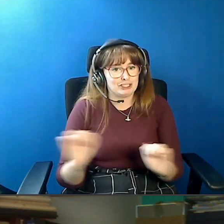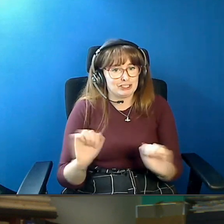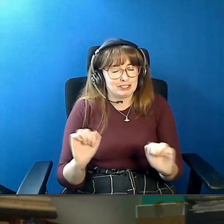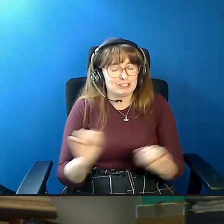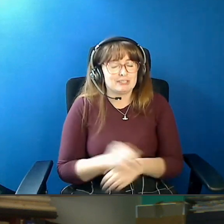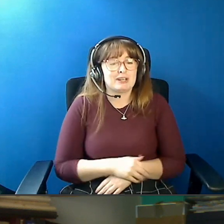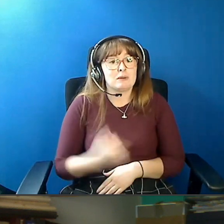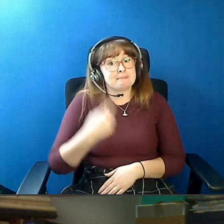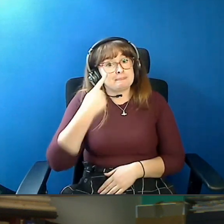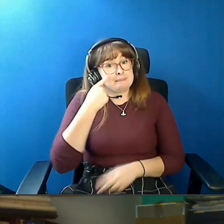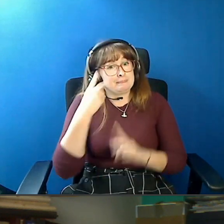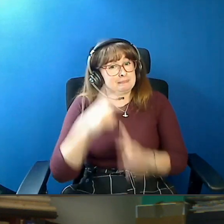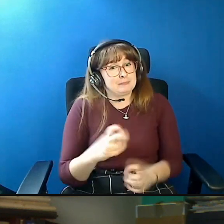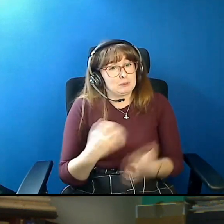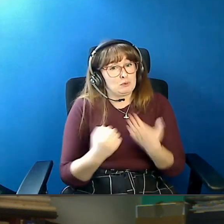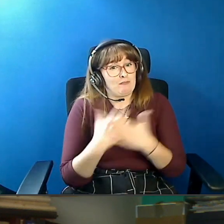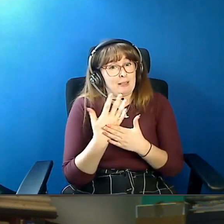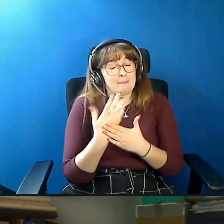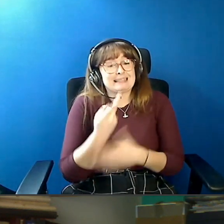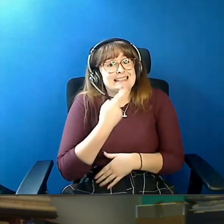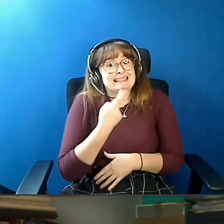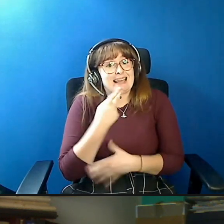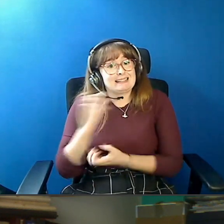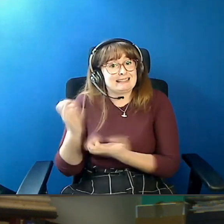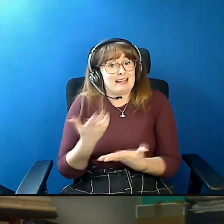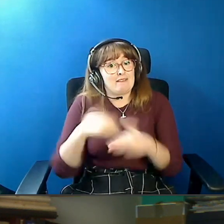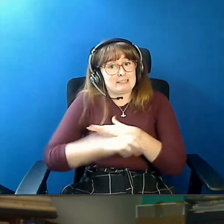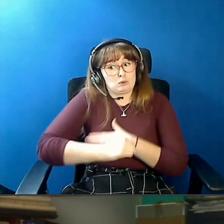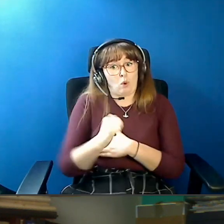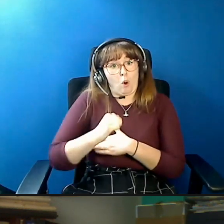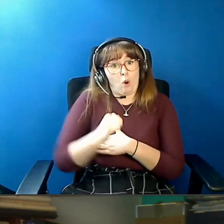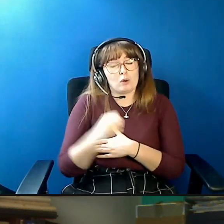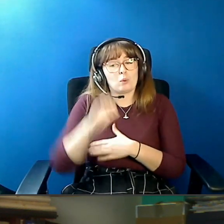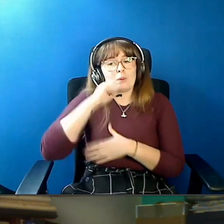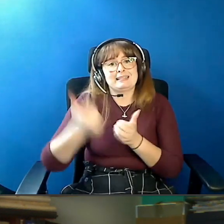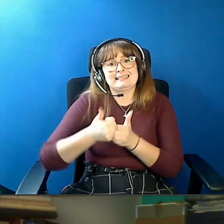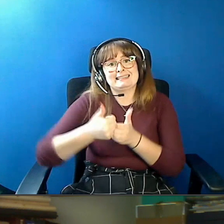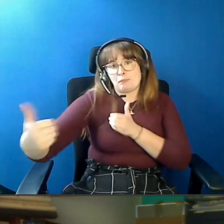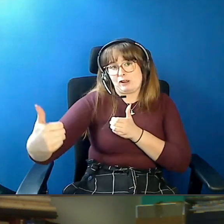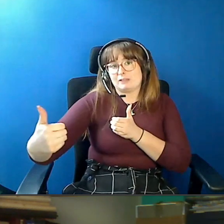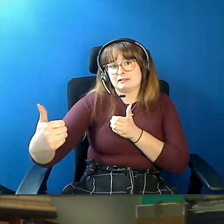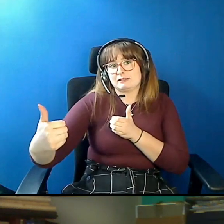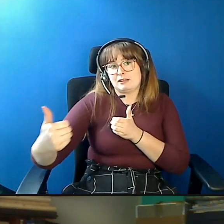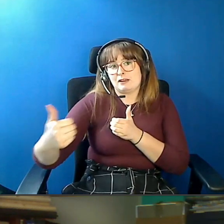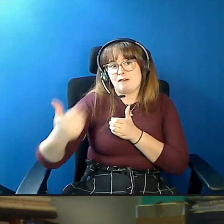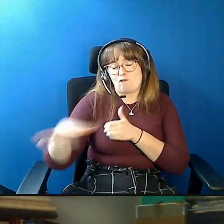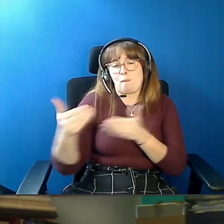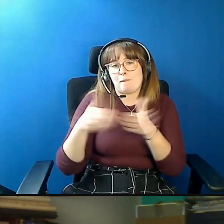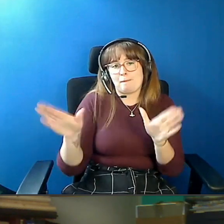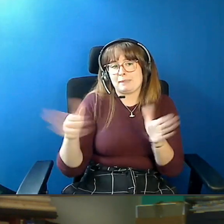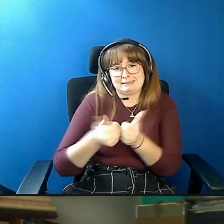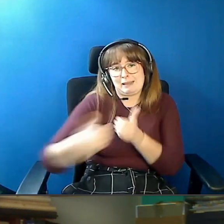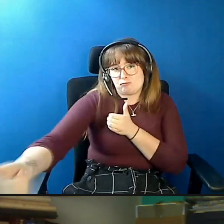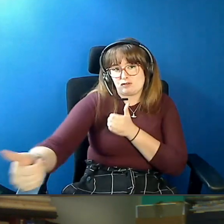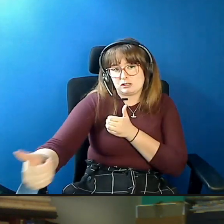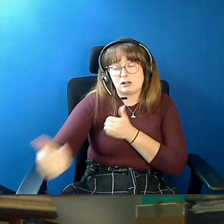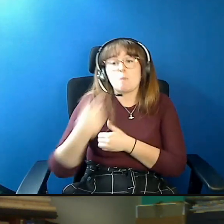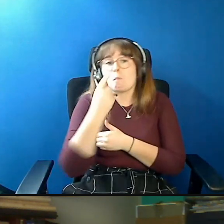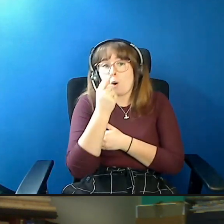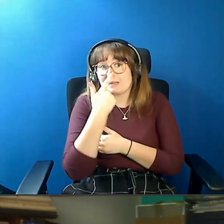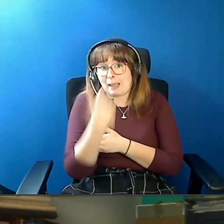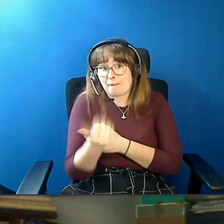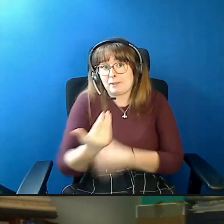developing kind of a secondary service in Scotland that would be separate from that public offering that could be made available commercially. So